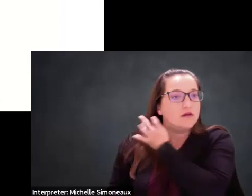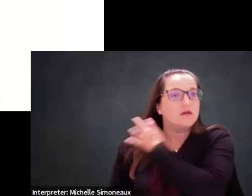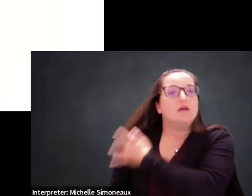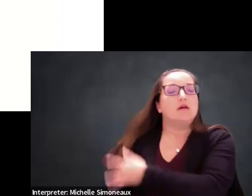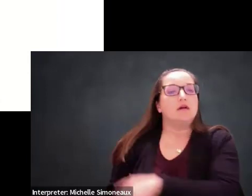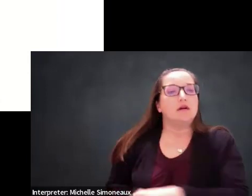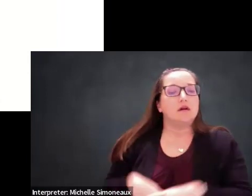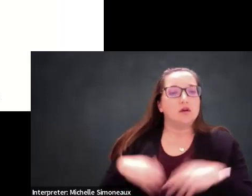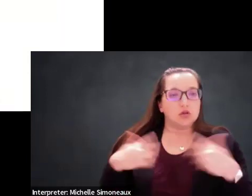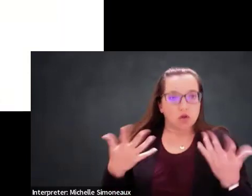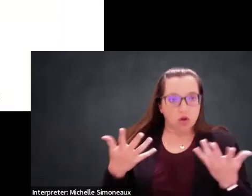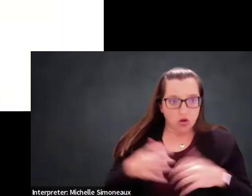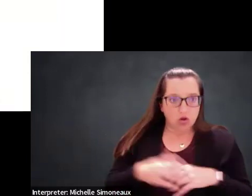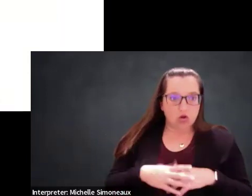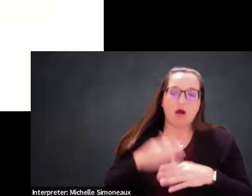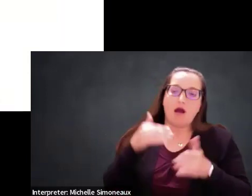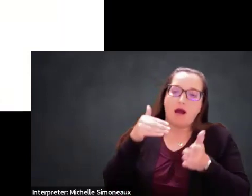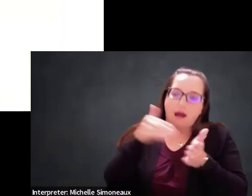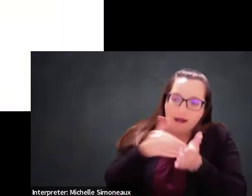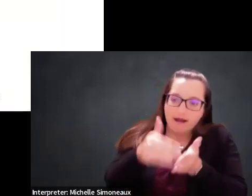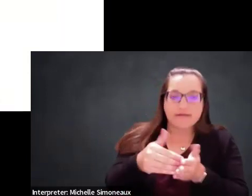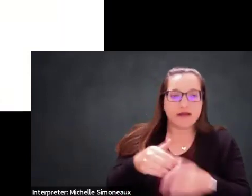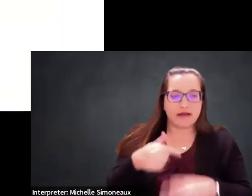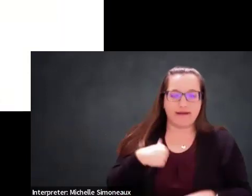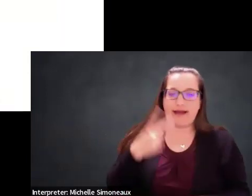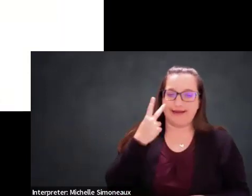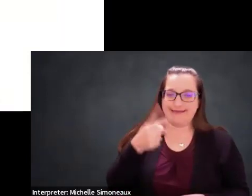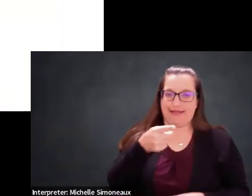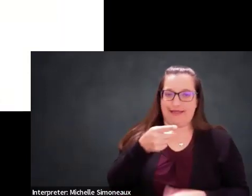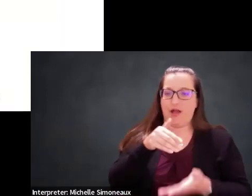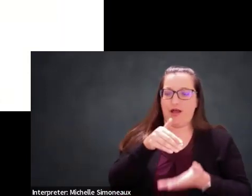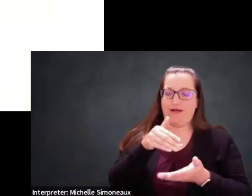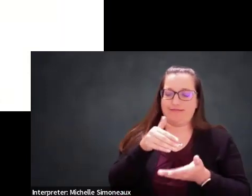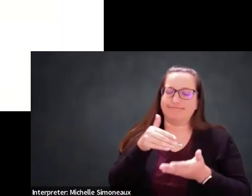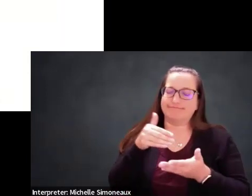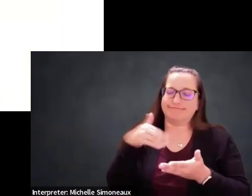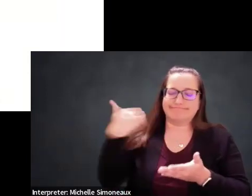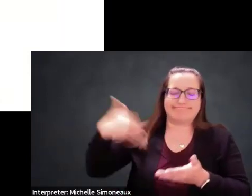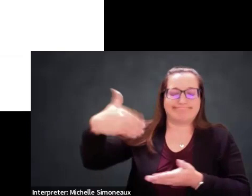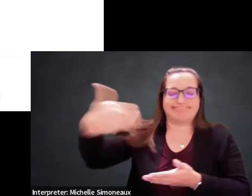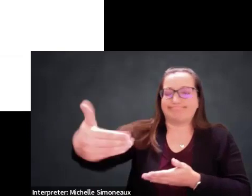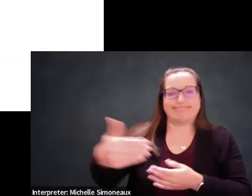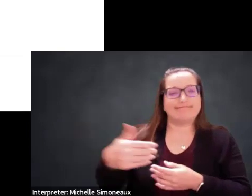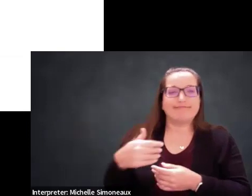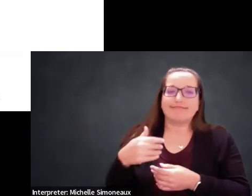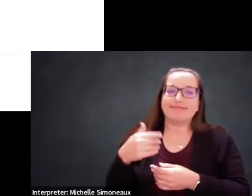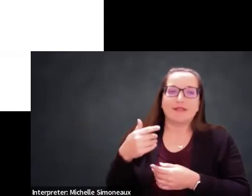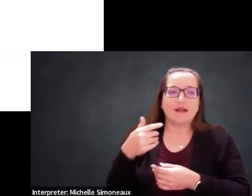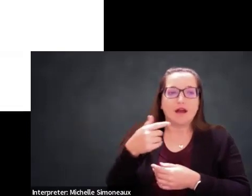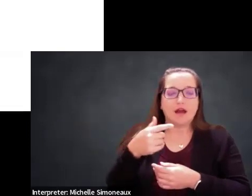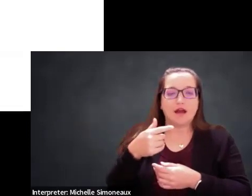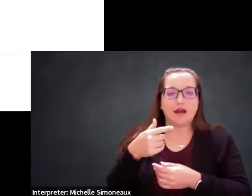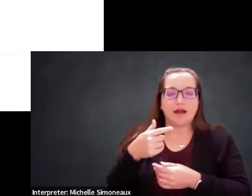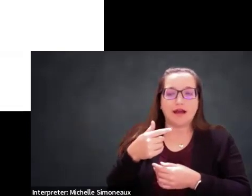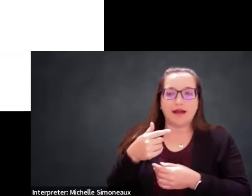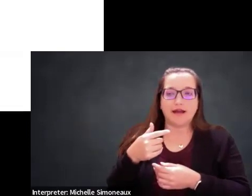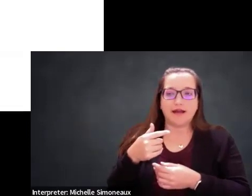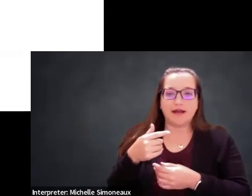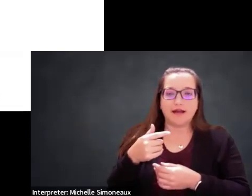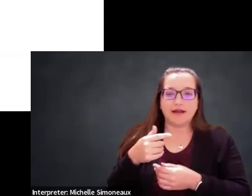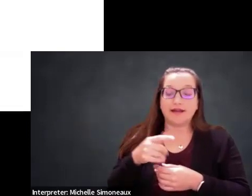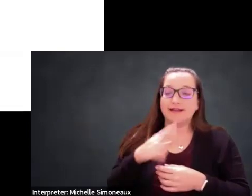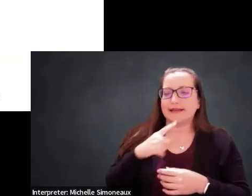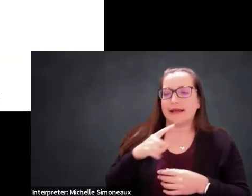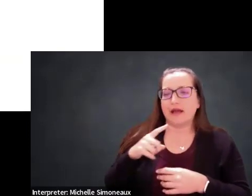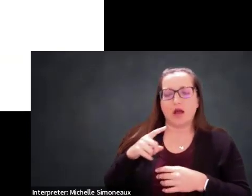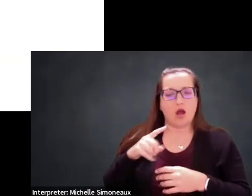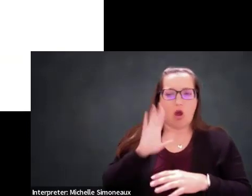So very frequently, I see this a lot where we have, see where it's AAC,